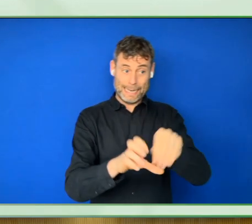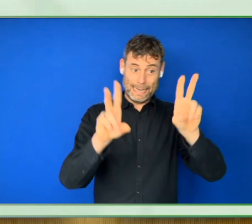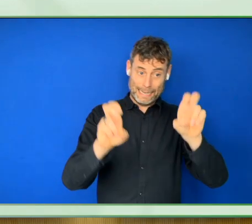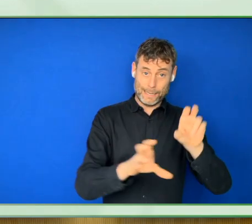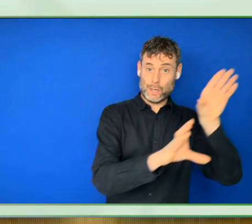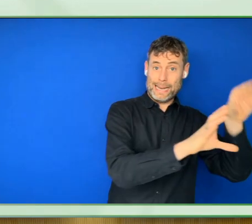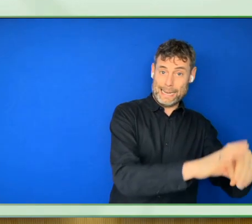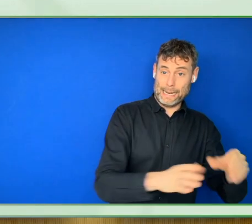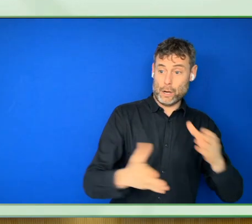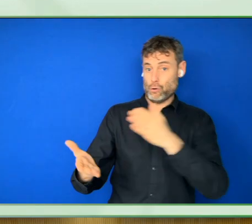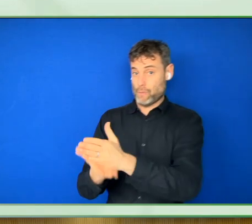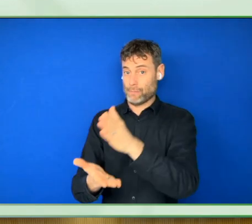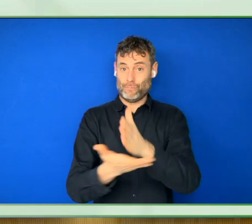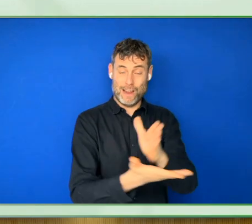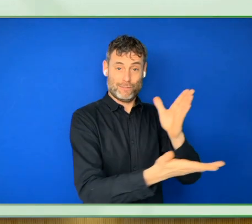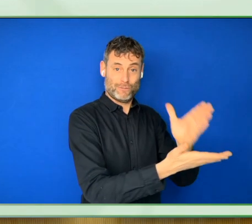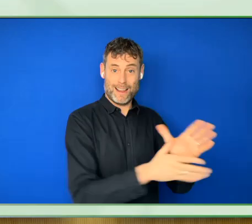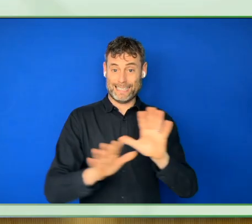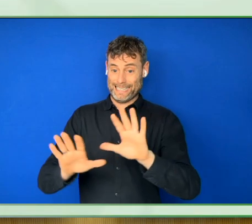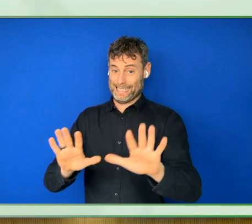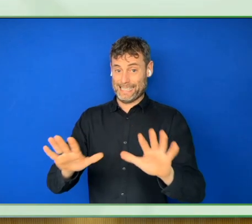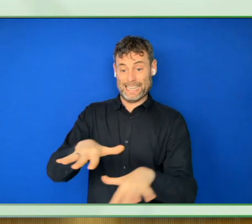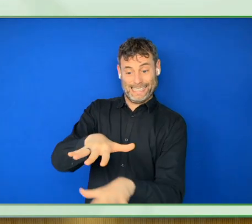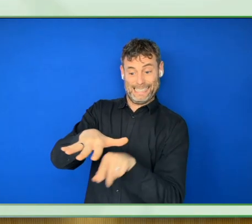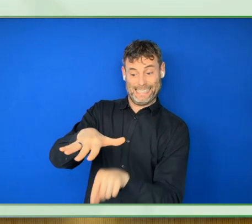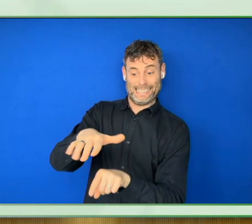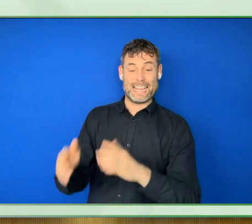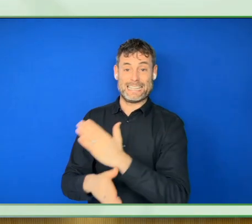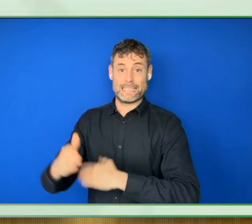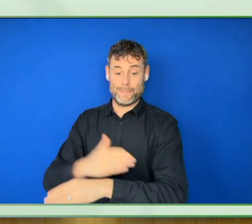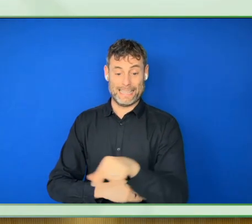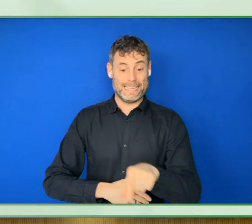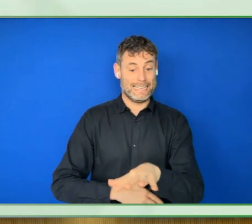disability and so many different issues to deal with, but we can work together.